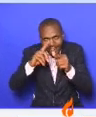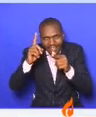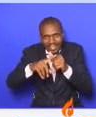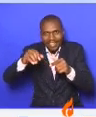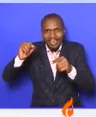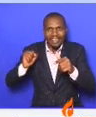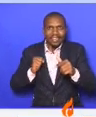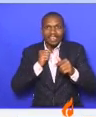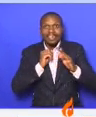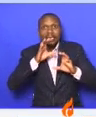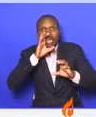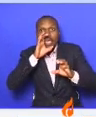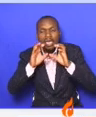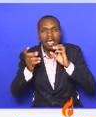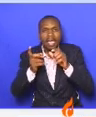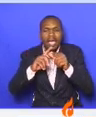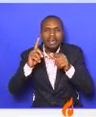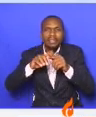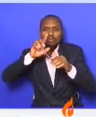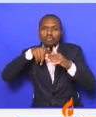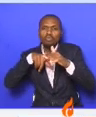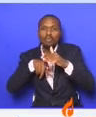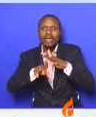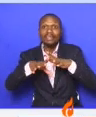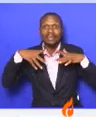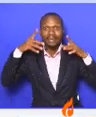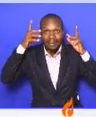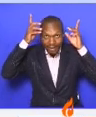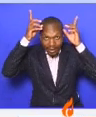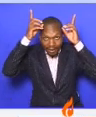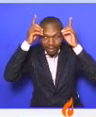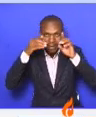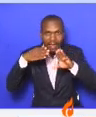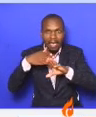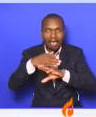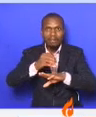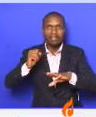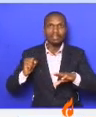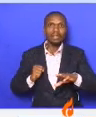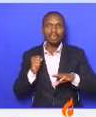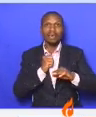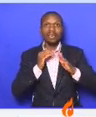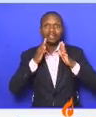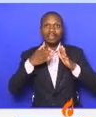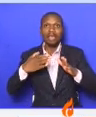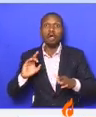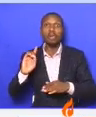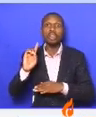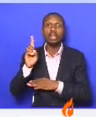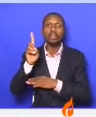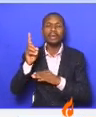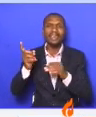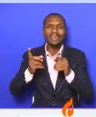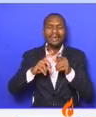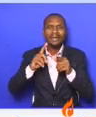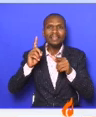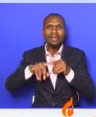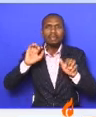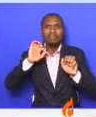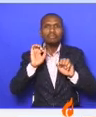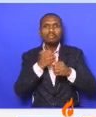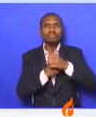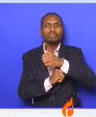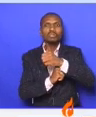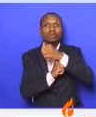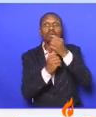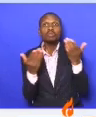Kingi niko aikera okona chokuo maika yomo senate abwe county ya Nairobi Edwin Sifuna ukota okoboko kugania ku murai